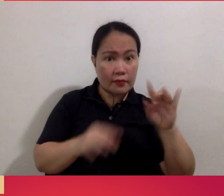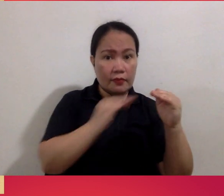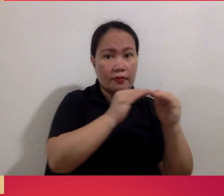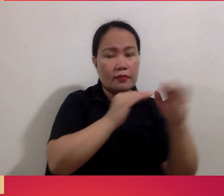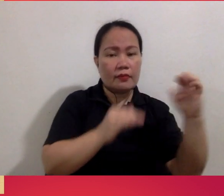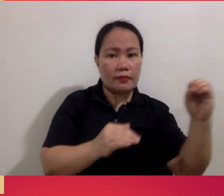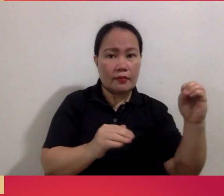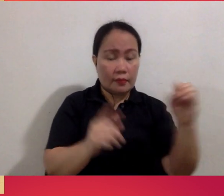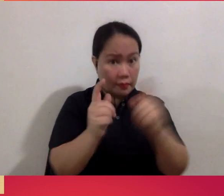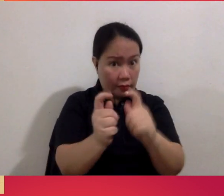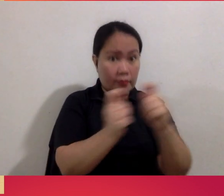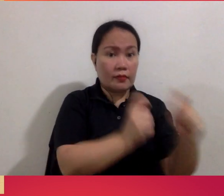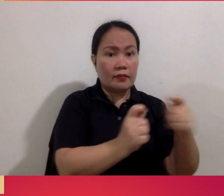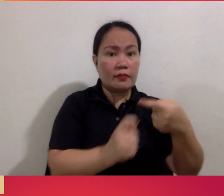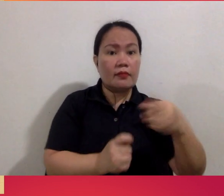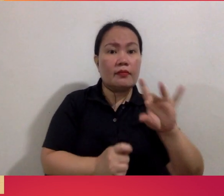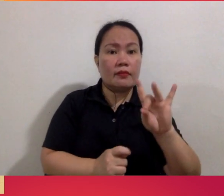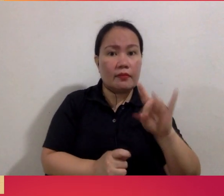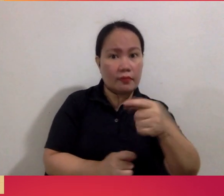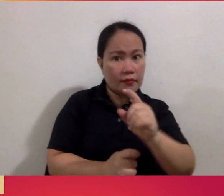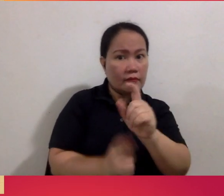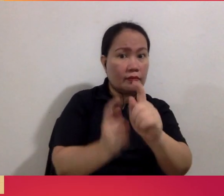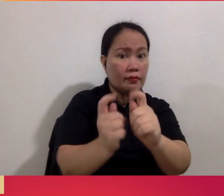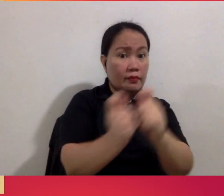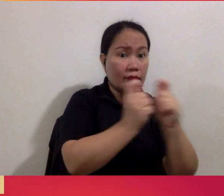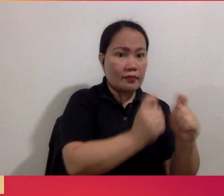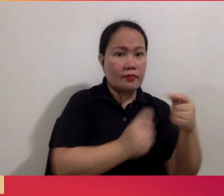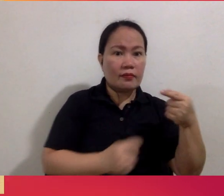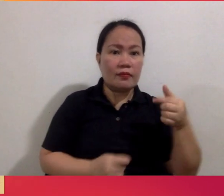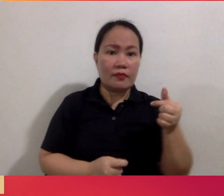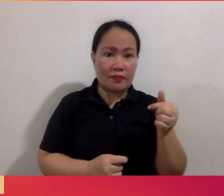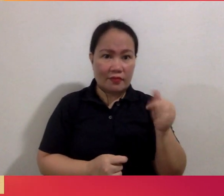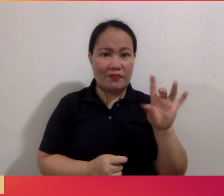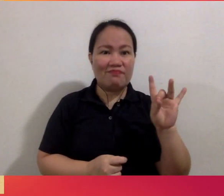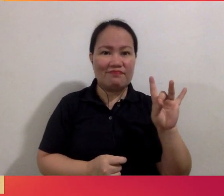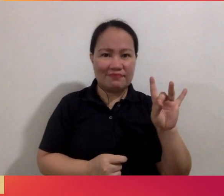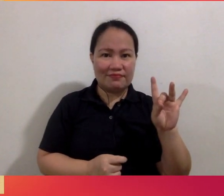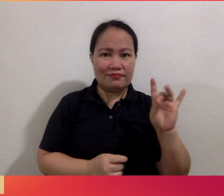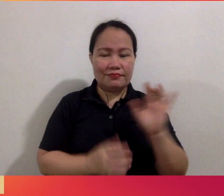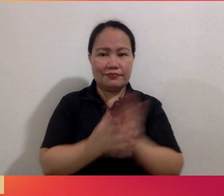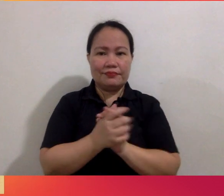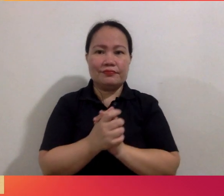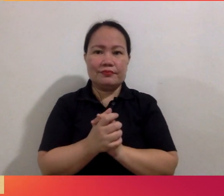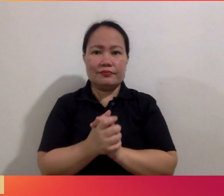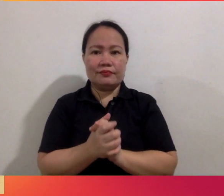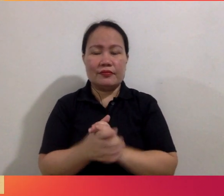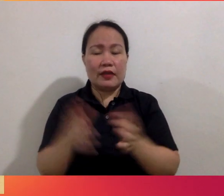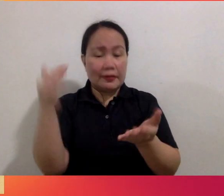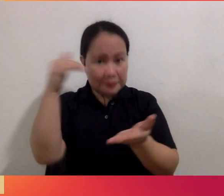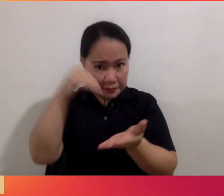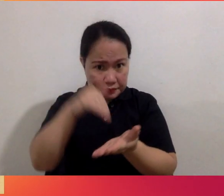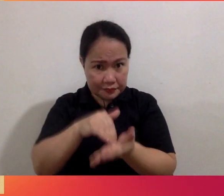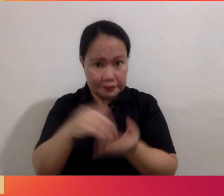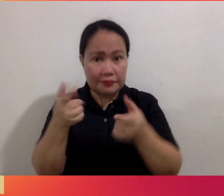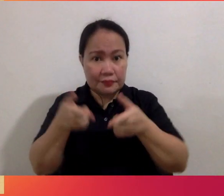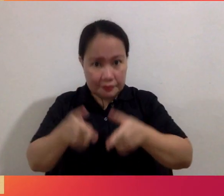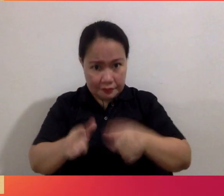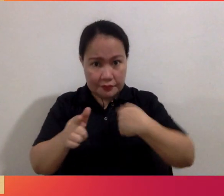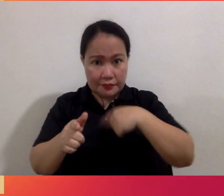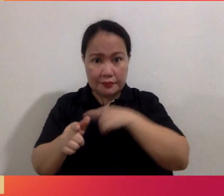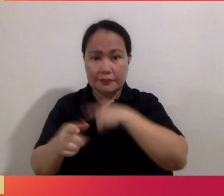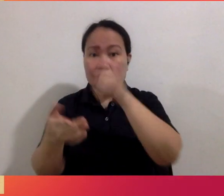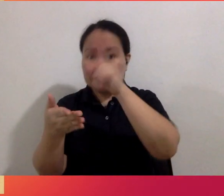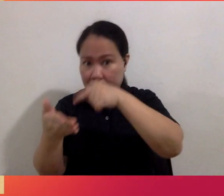minus 8 is equal to 0. Lipat si negative 8 sa right side. So our x is positive 8.